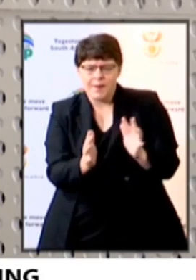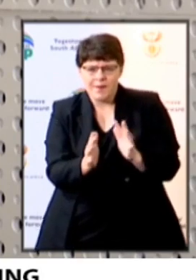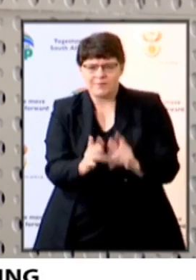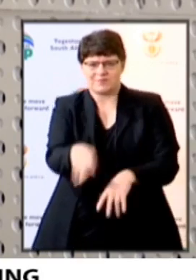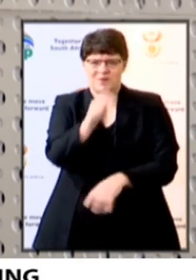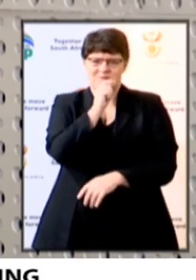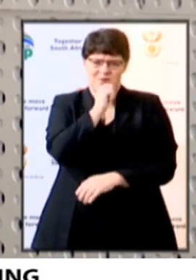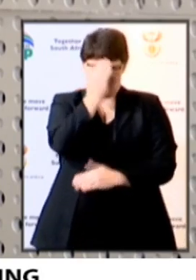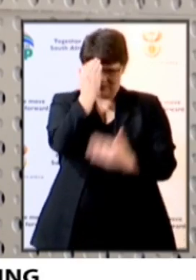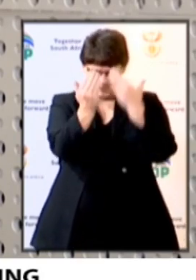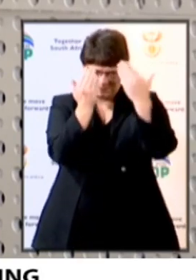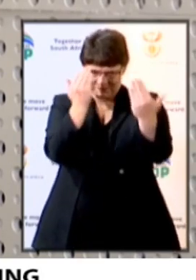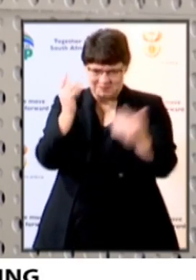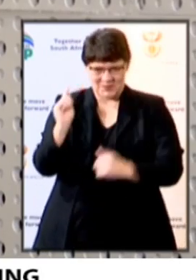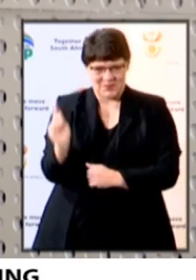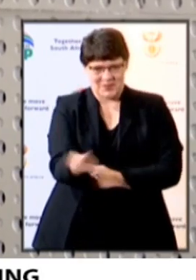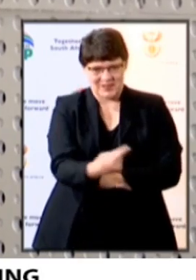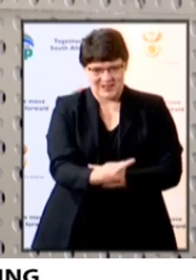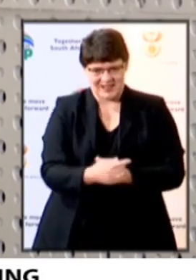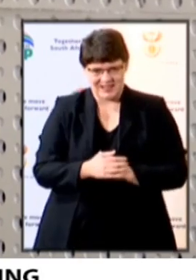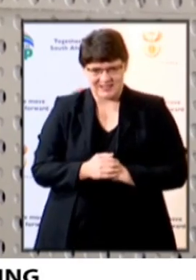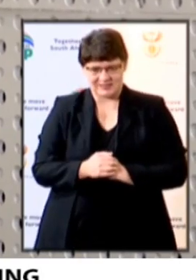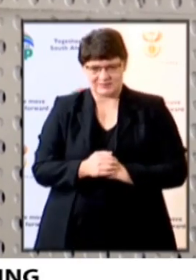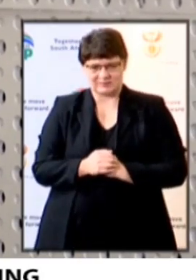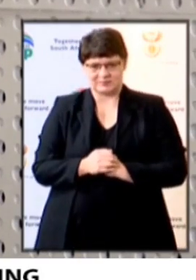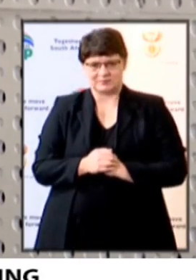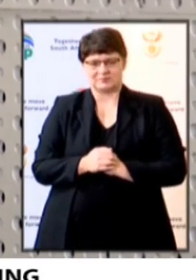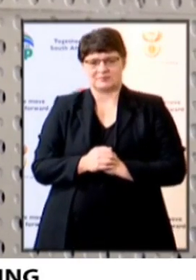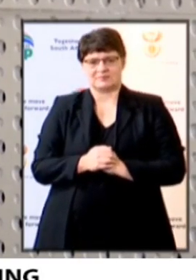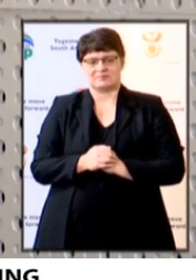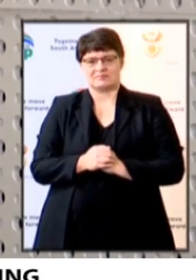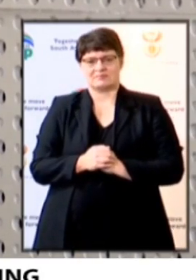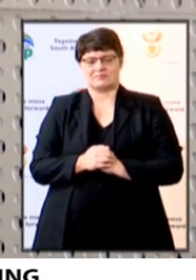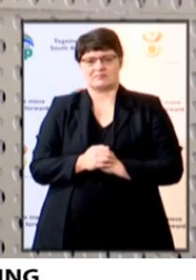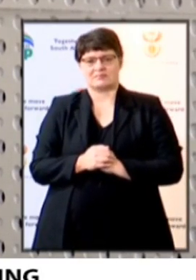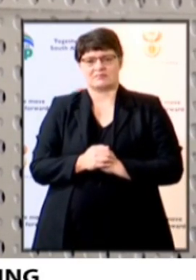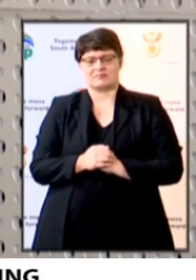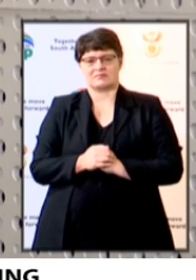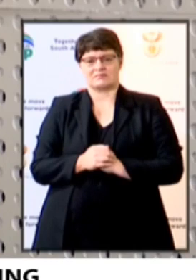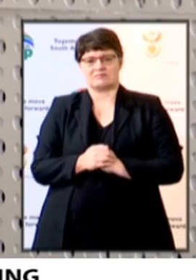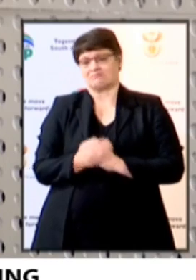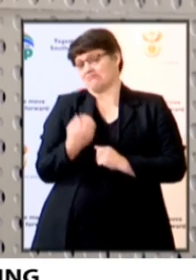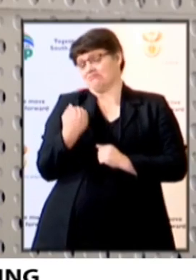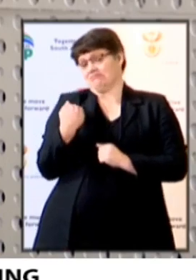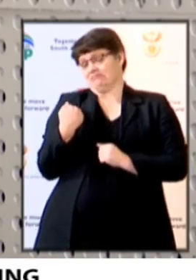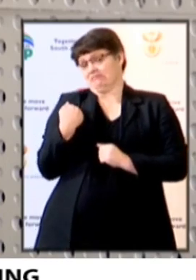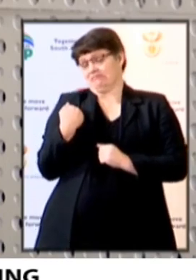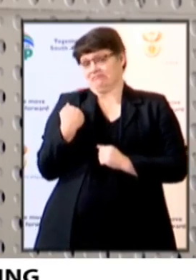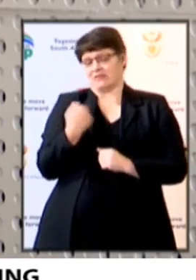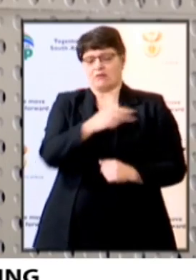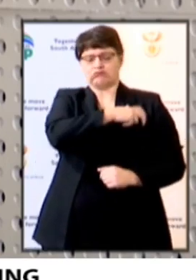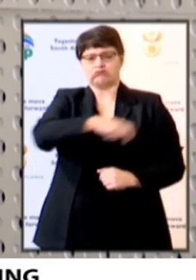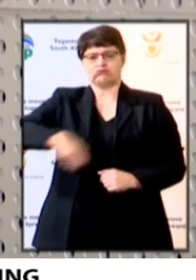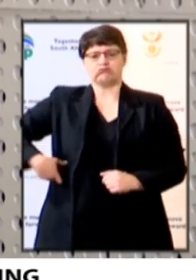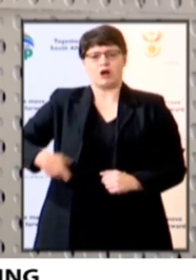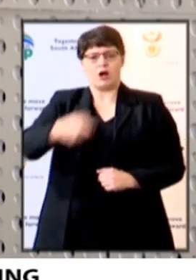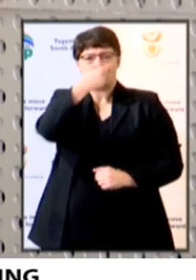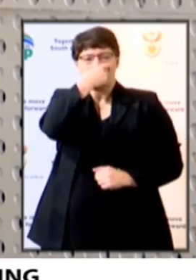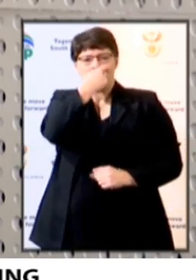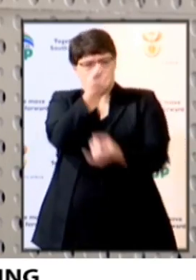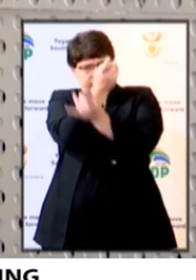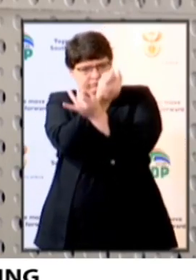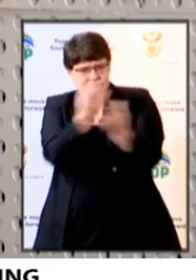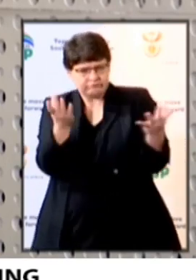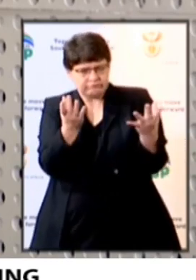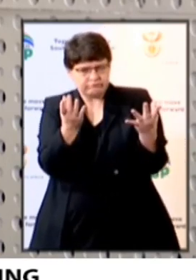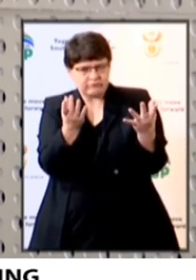all of you. The President spoke to a risk-adjusted approach to easing